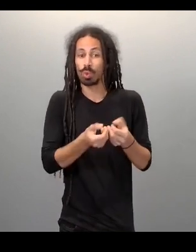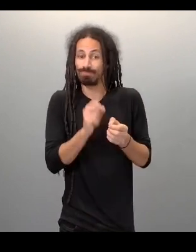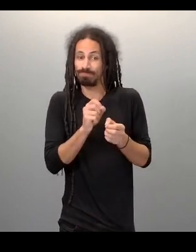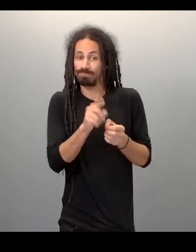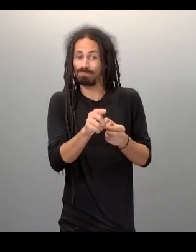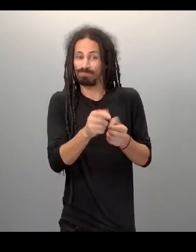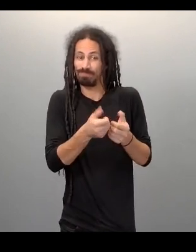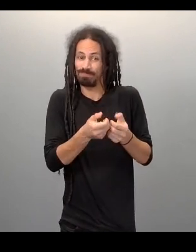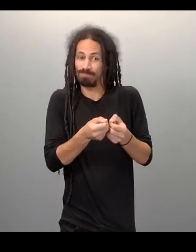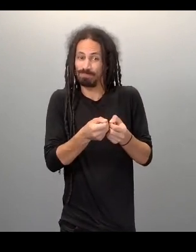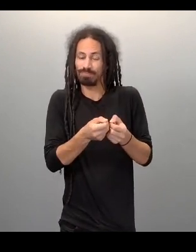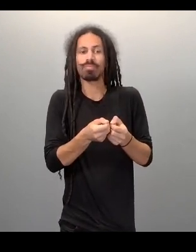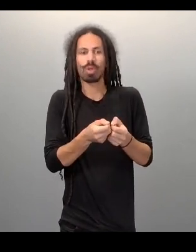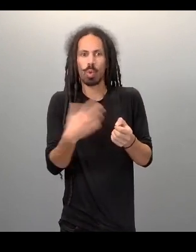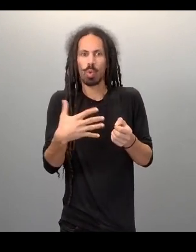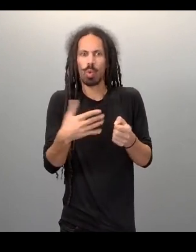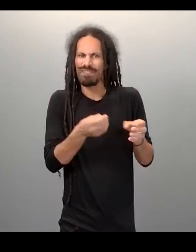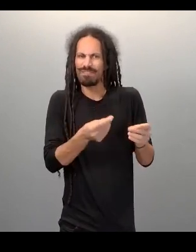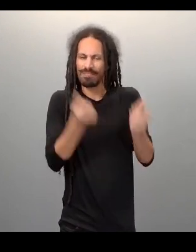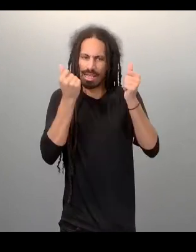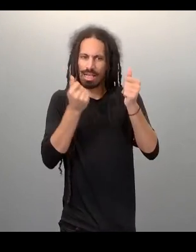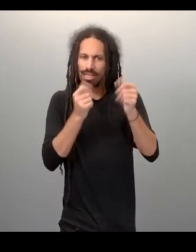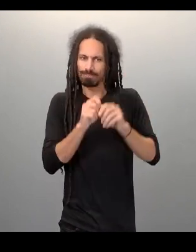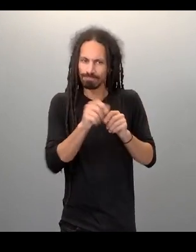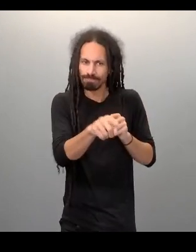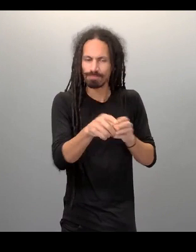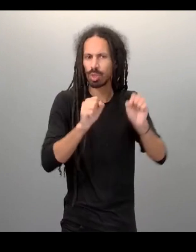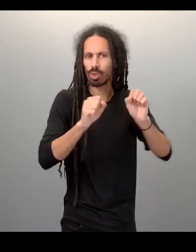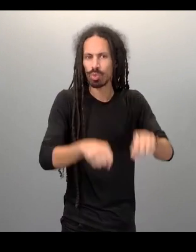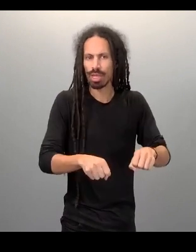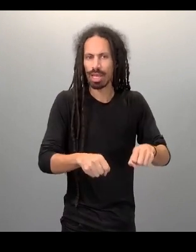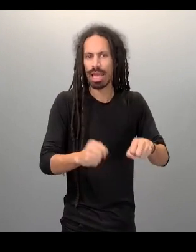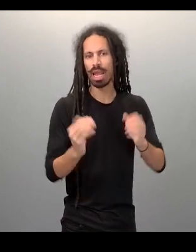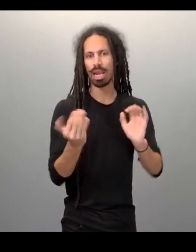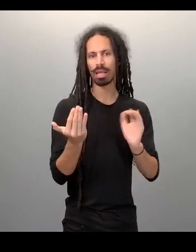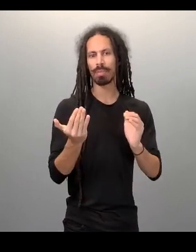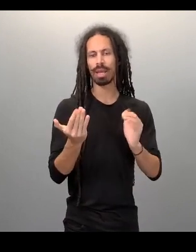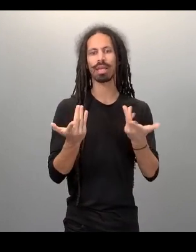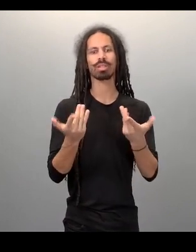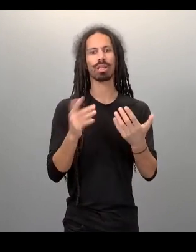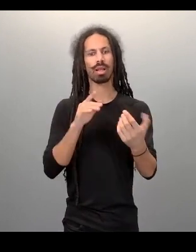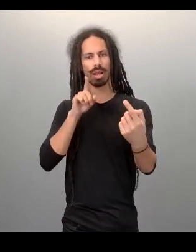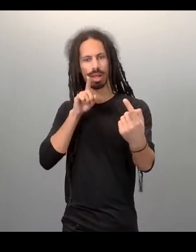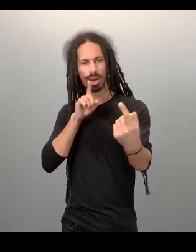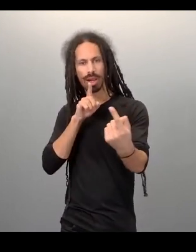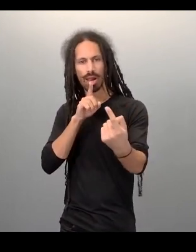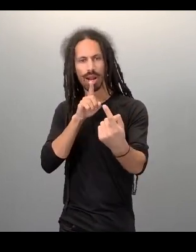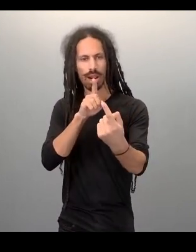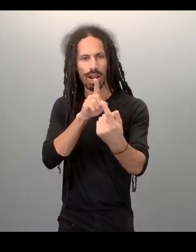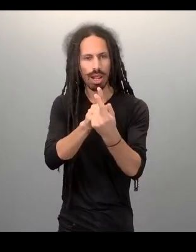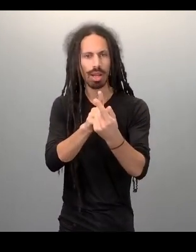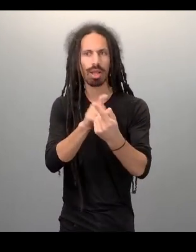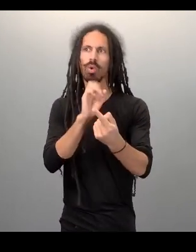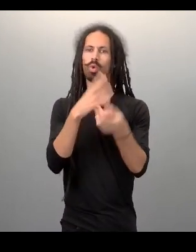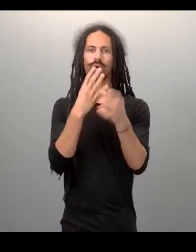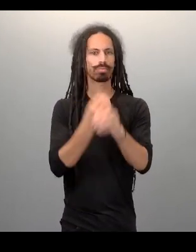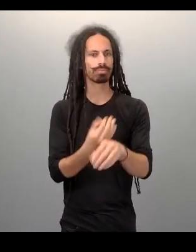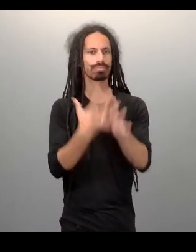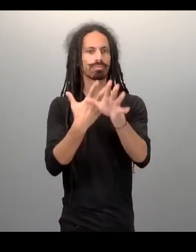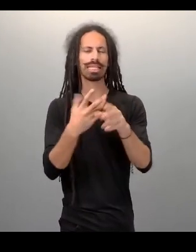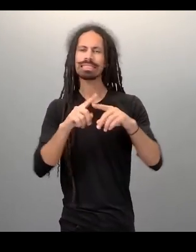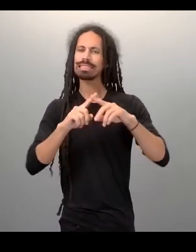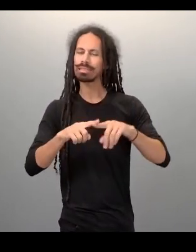is far quicker than perhaps talking to someone in person or doing a video call, depending on the situation.